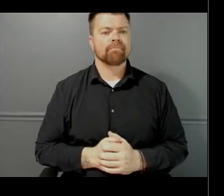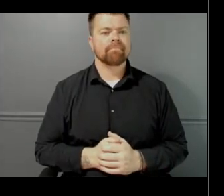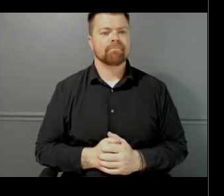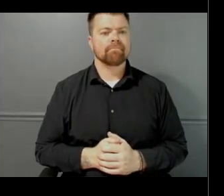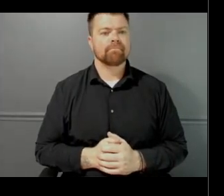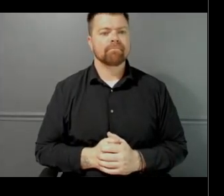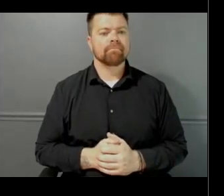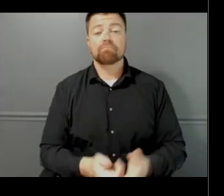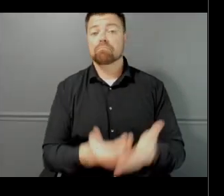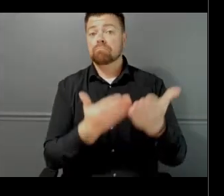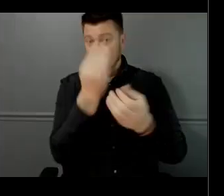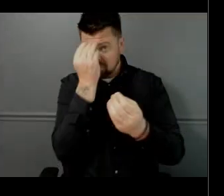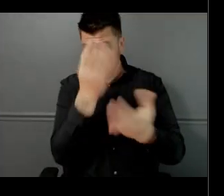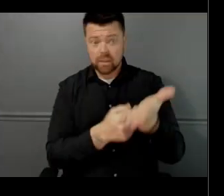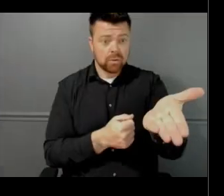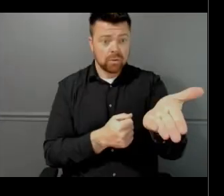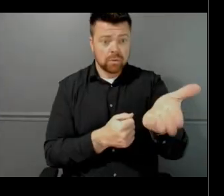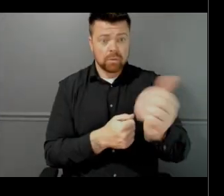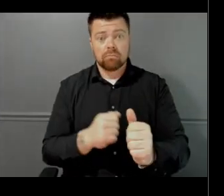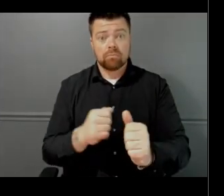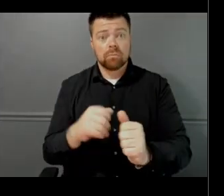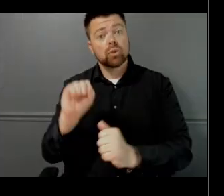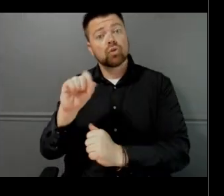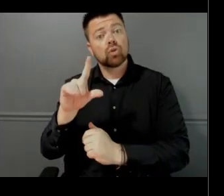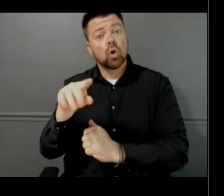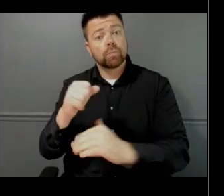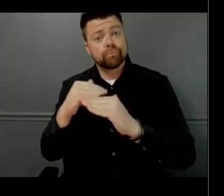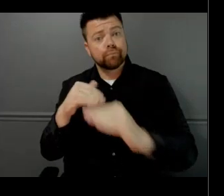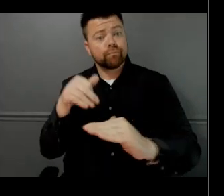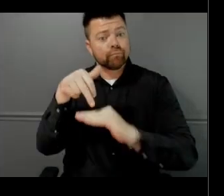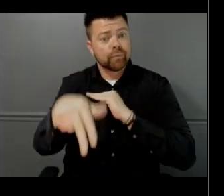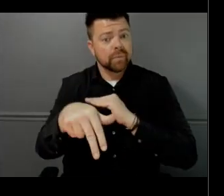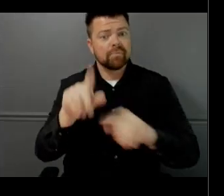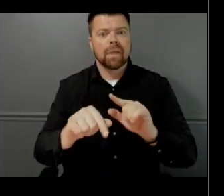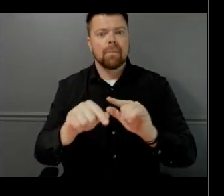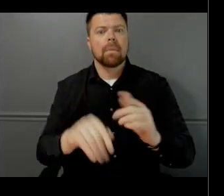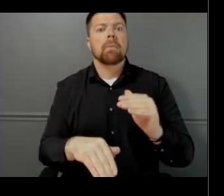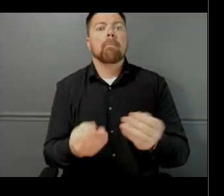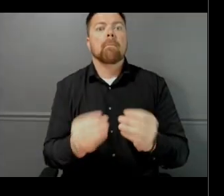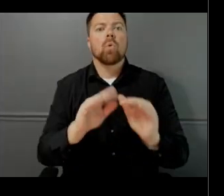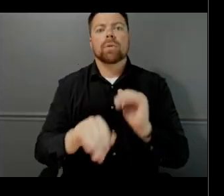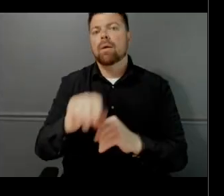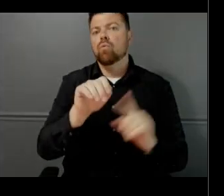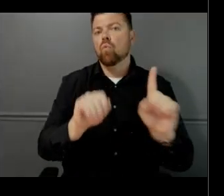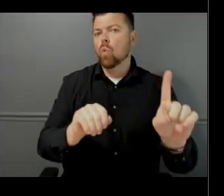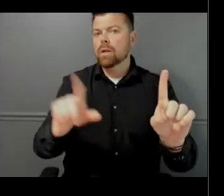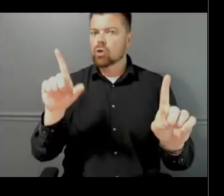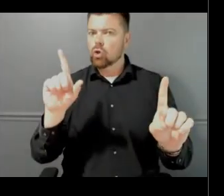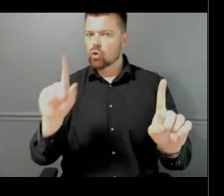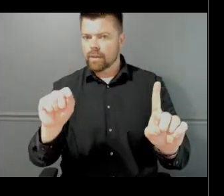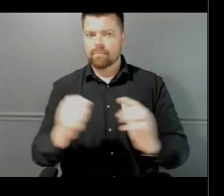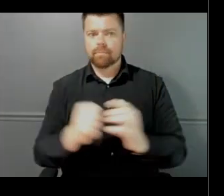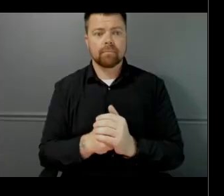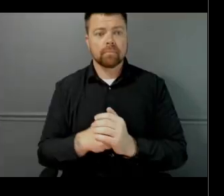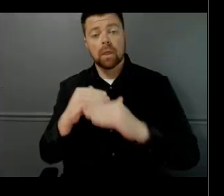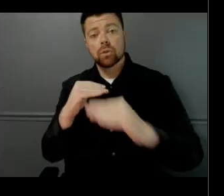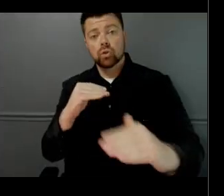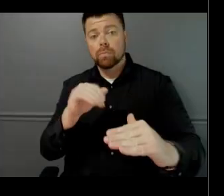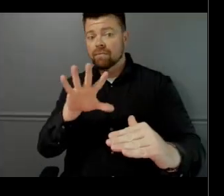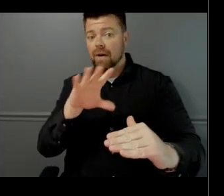Running slopes on walks must not exceed 1 to 20. A slope of